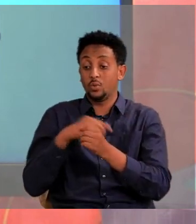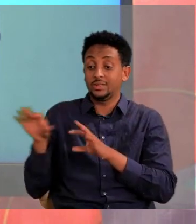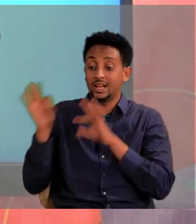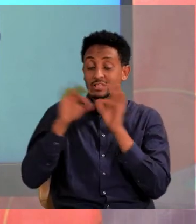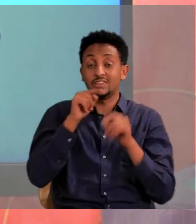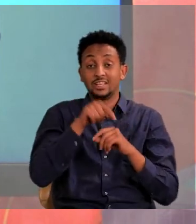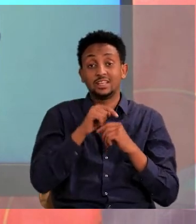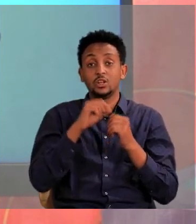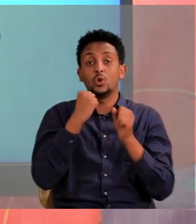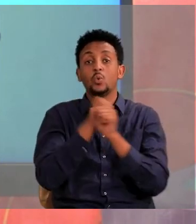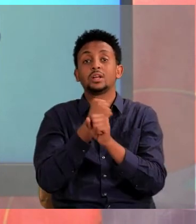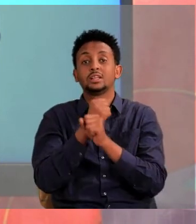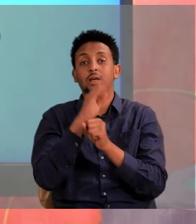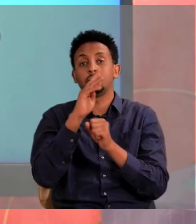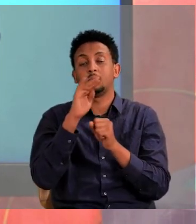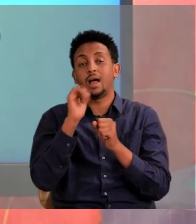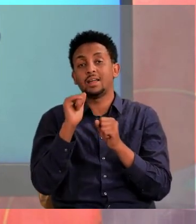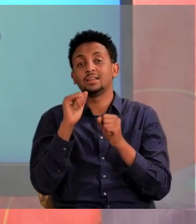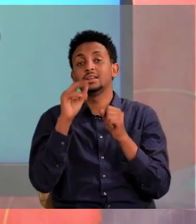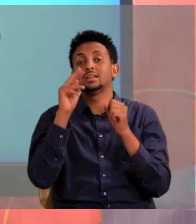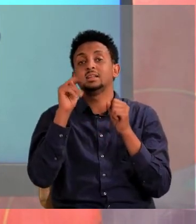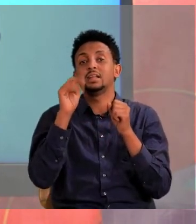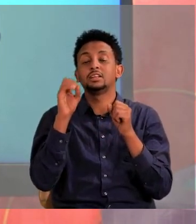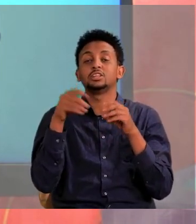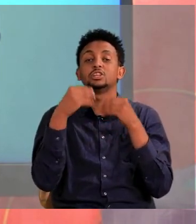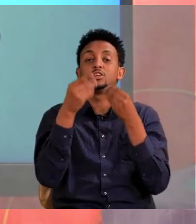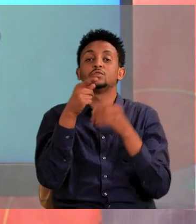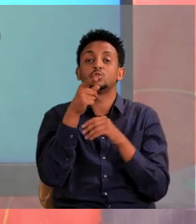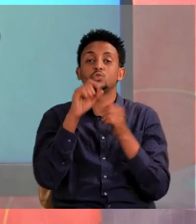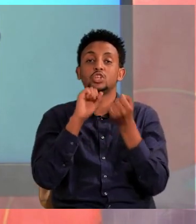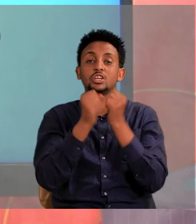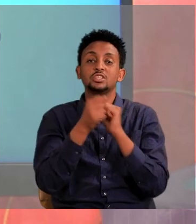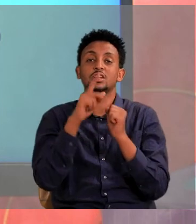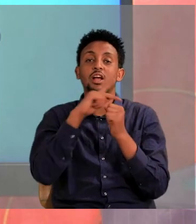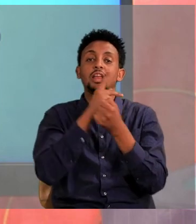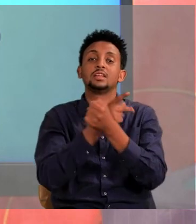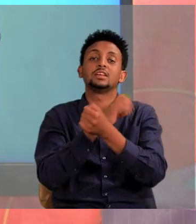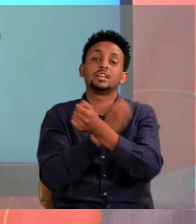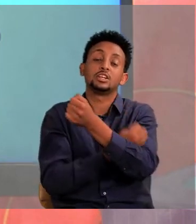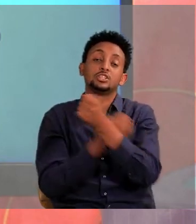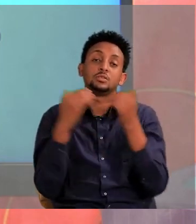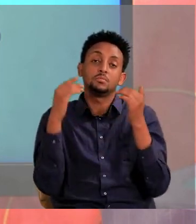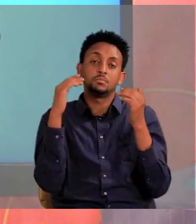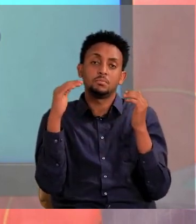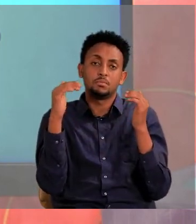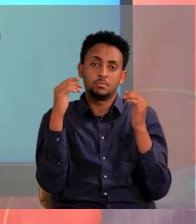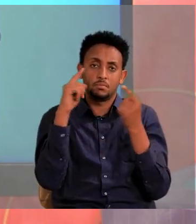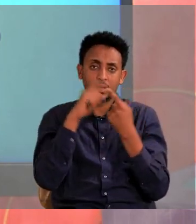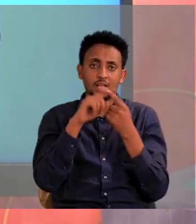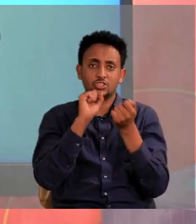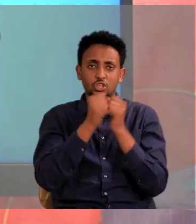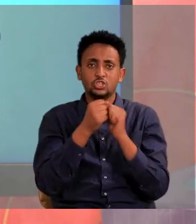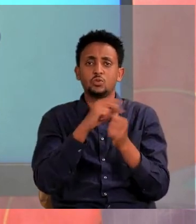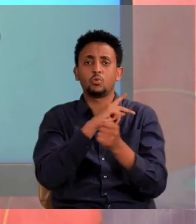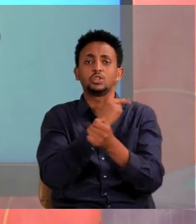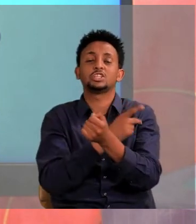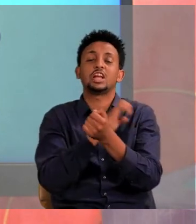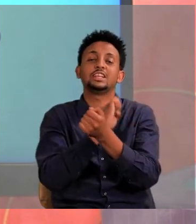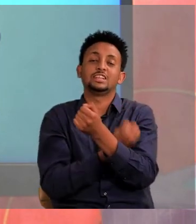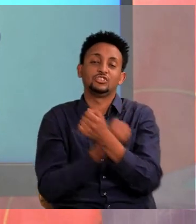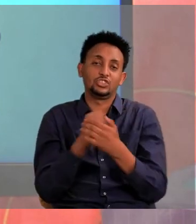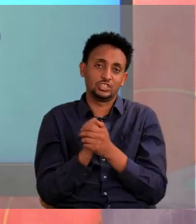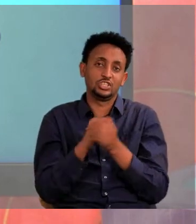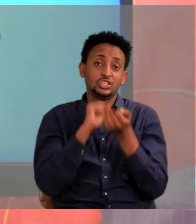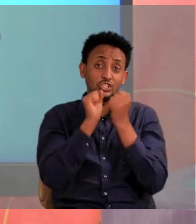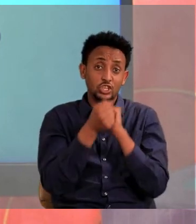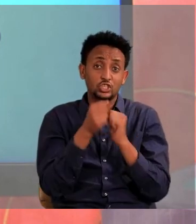here, work done by non-conservatives gives you the change in kinetic energy plus the change in potential energy.